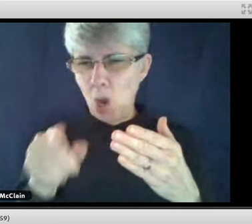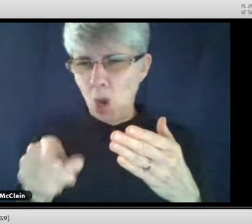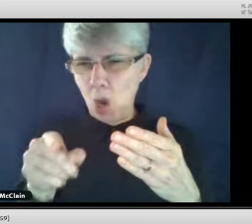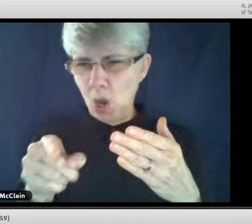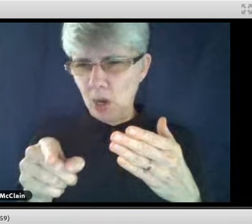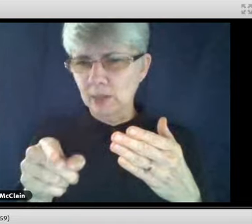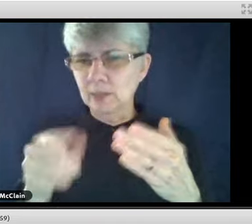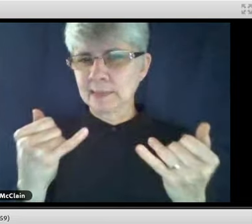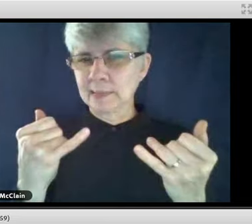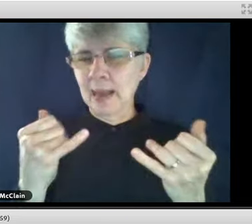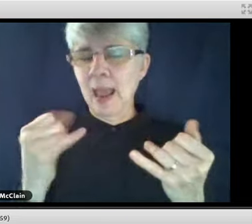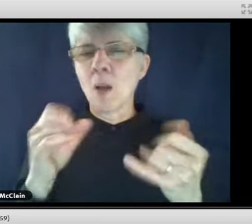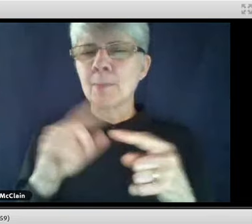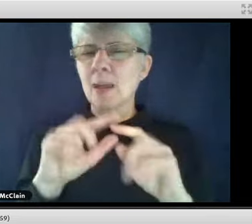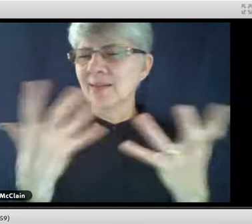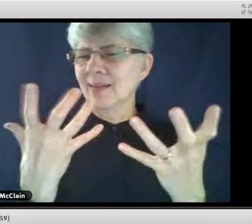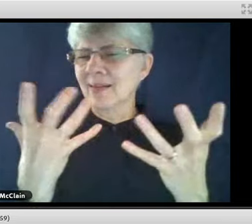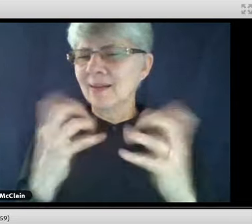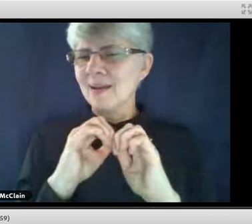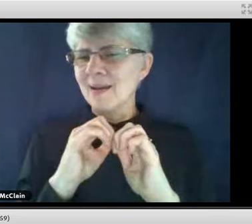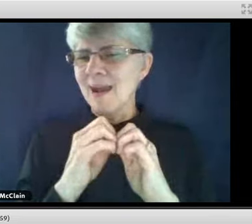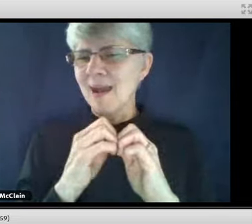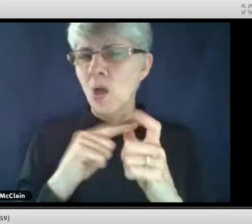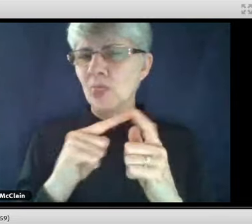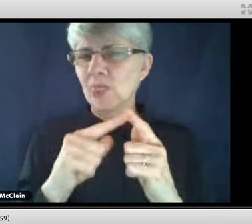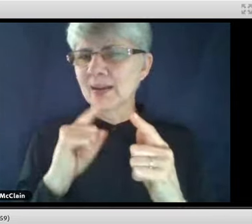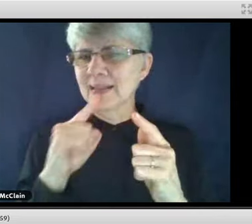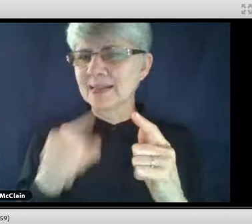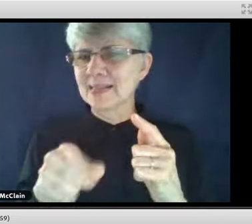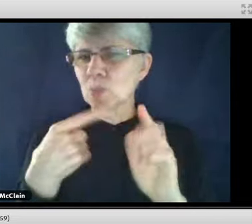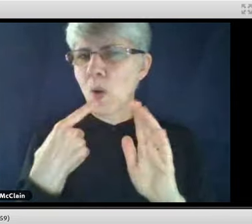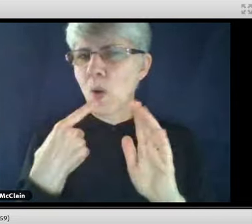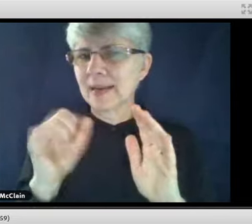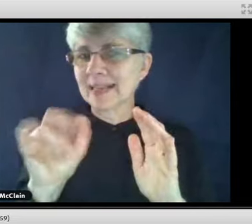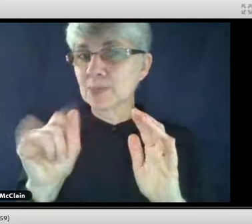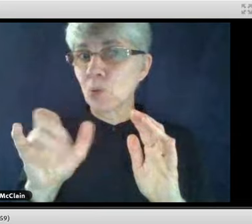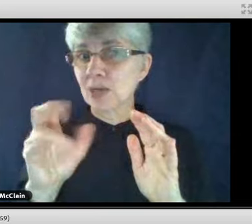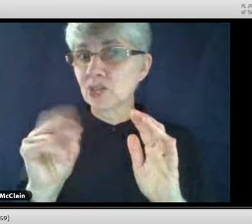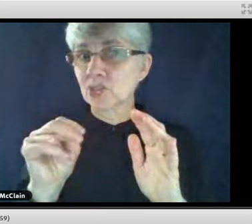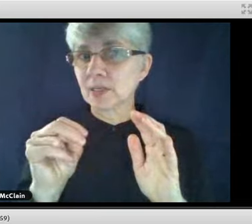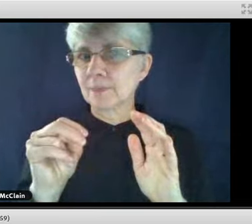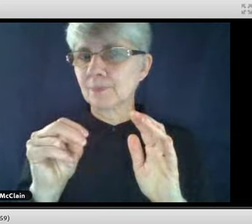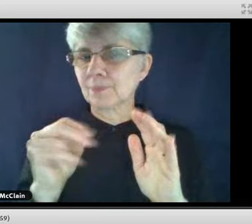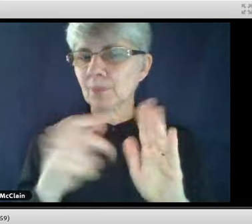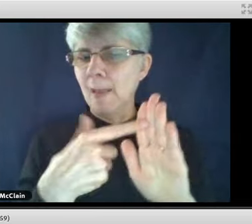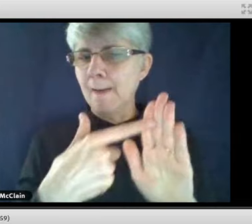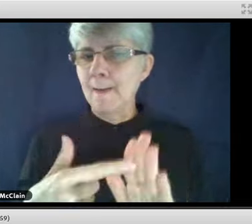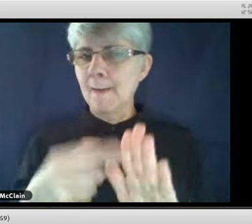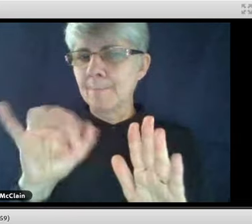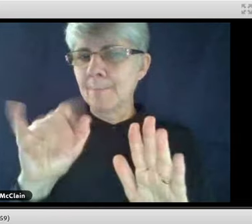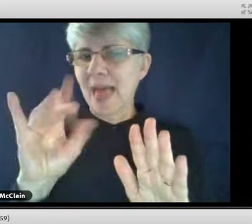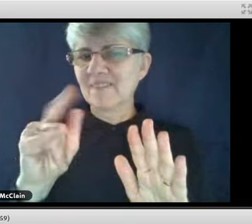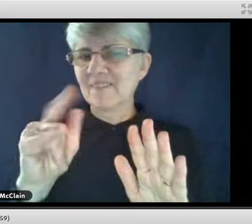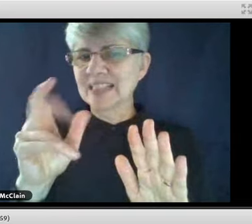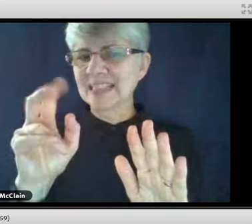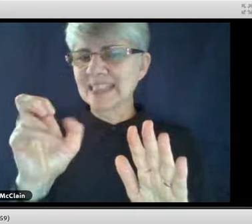attributes down. But how then is this one expression manifested physically?